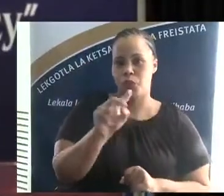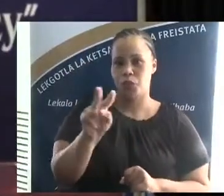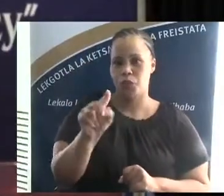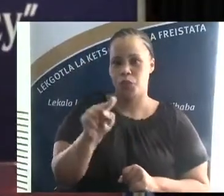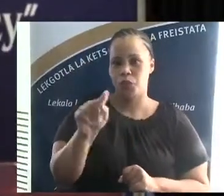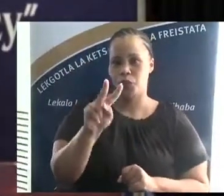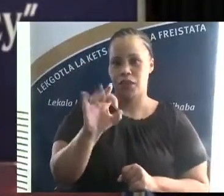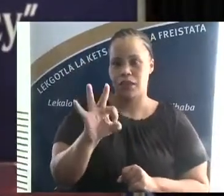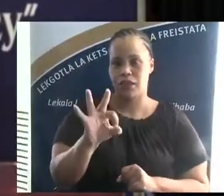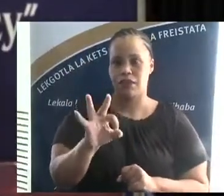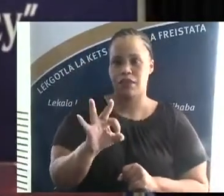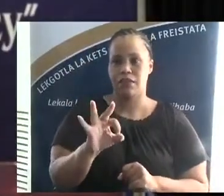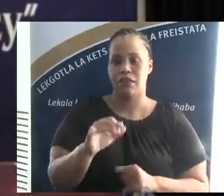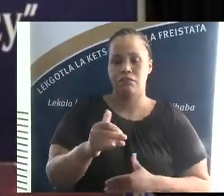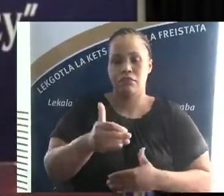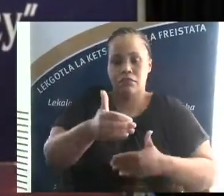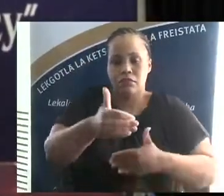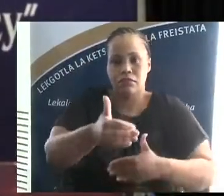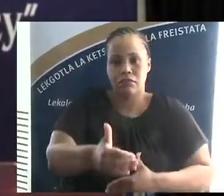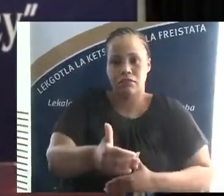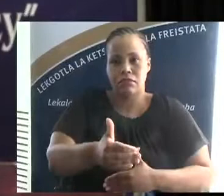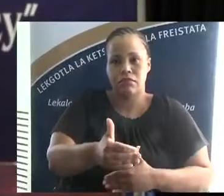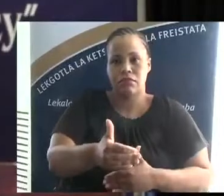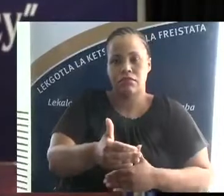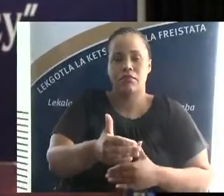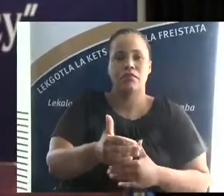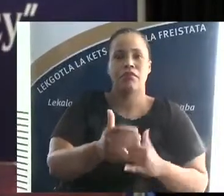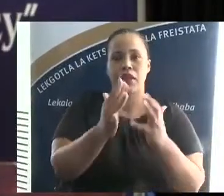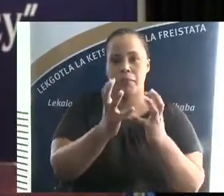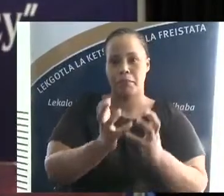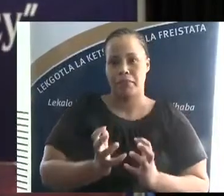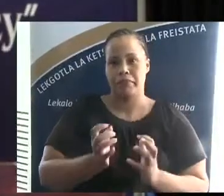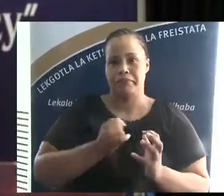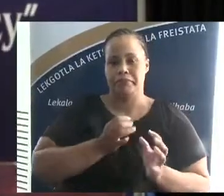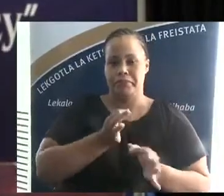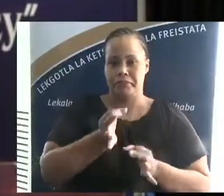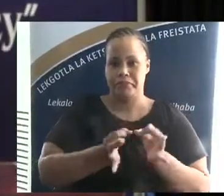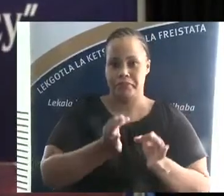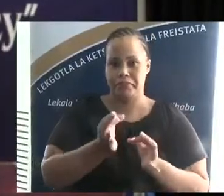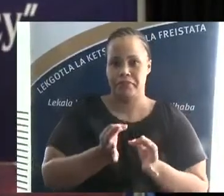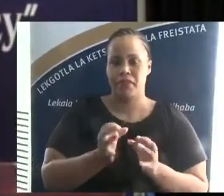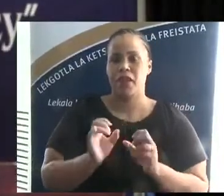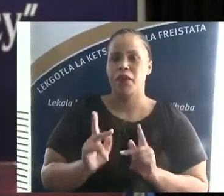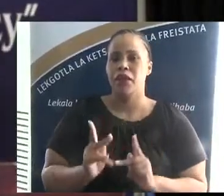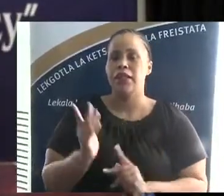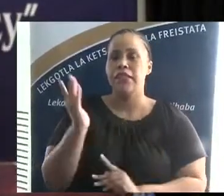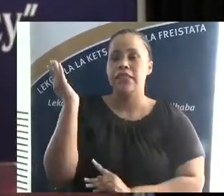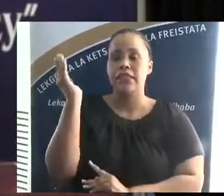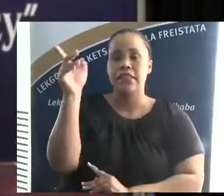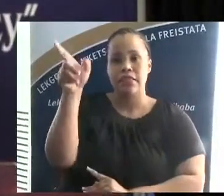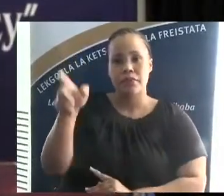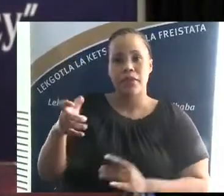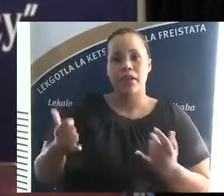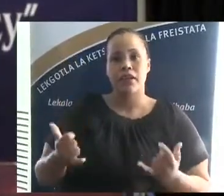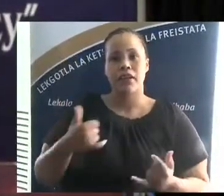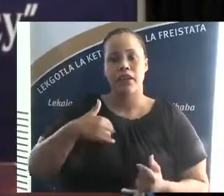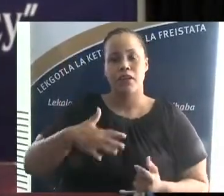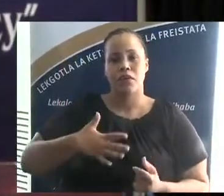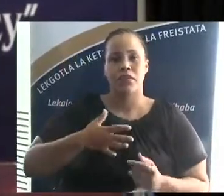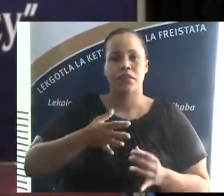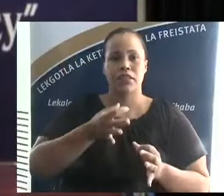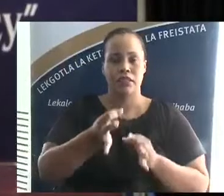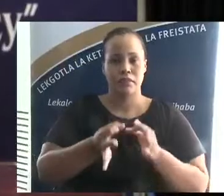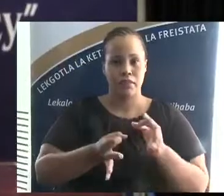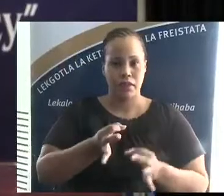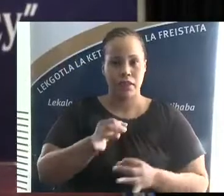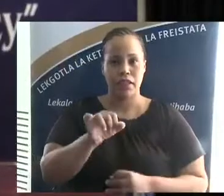medium-term expenditure and fiscal framework. Speaker, once again, I want to emphasize that amidst this financial